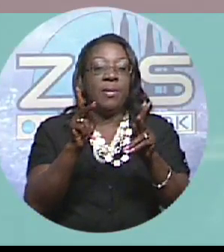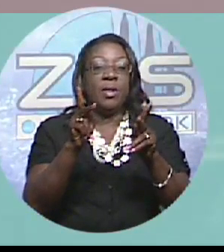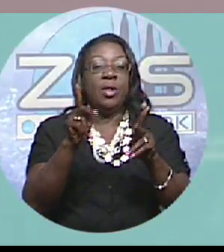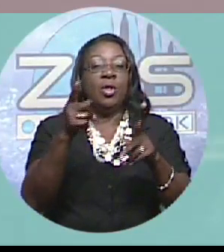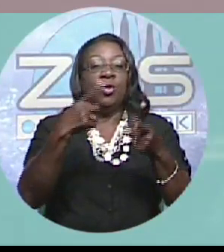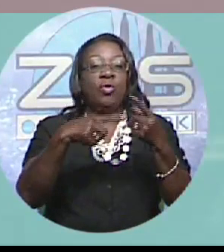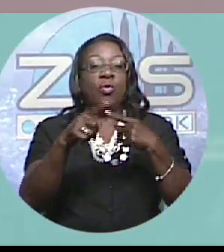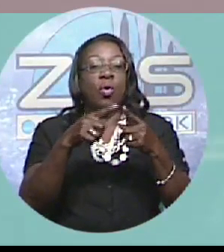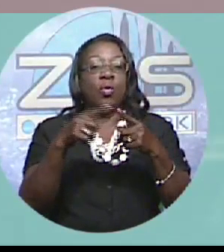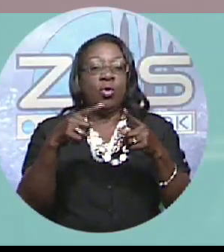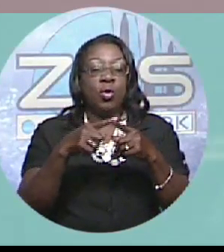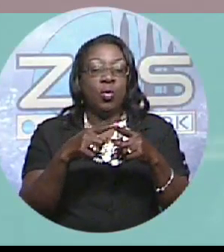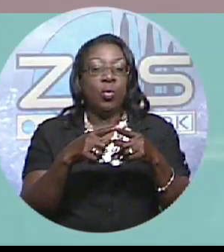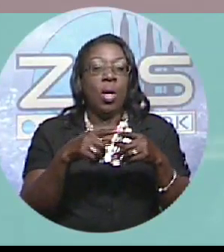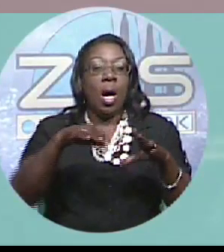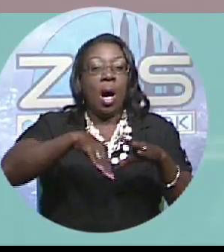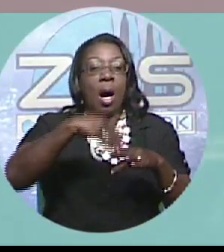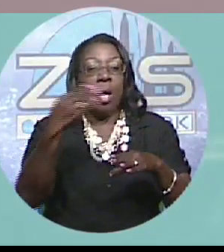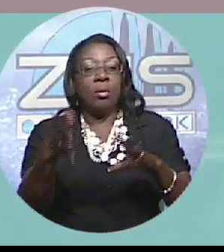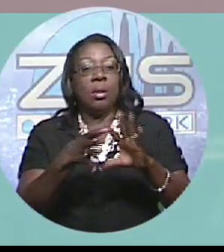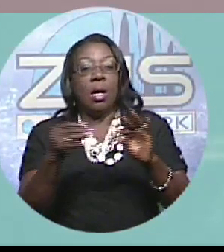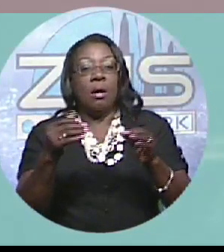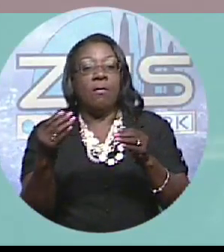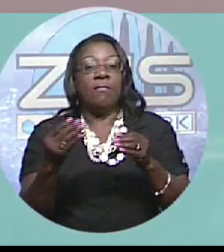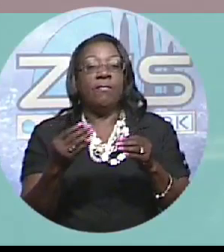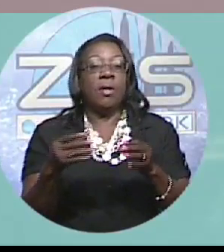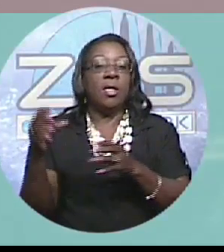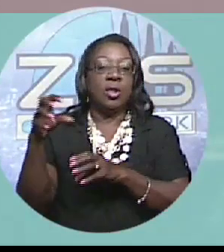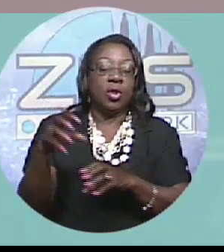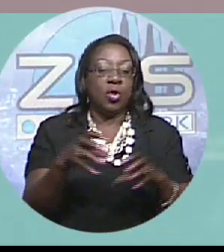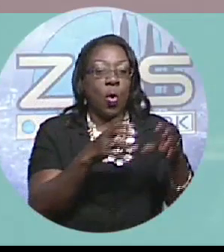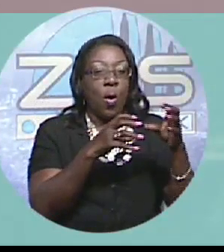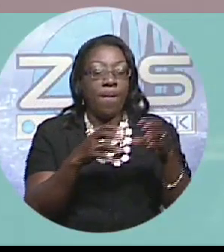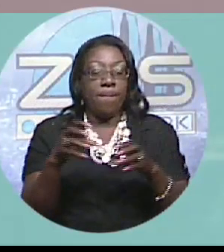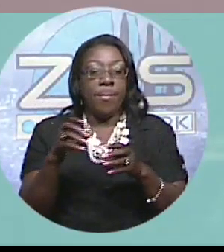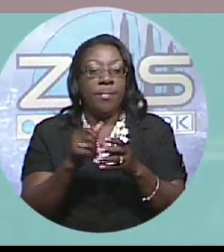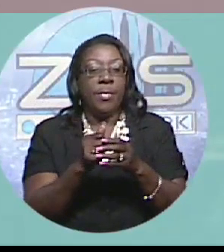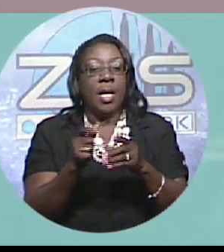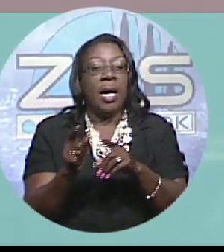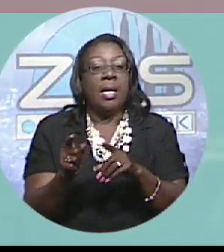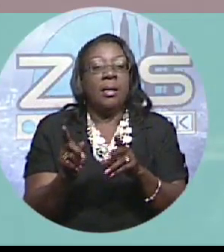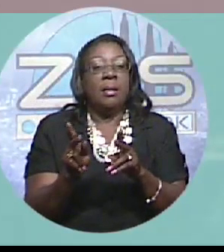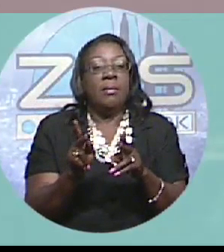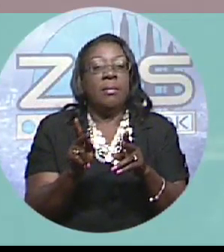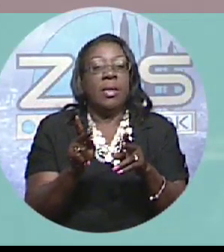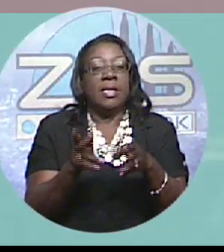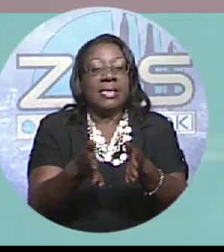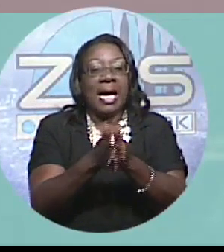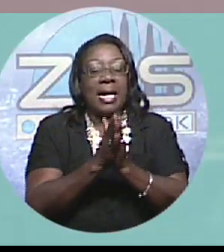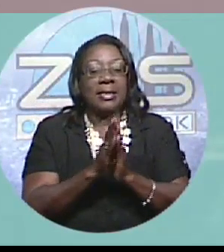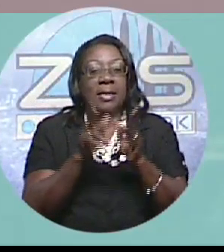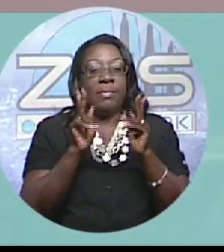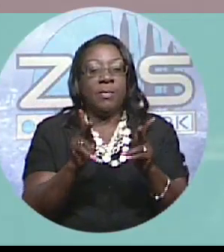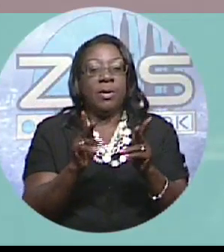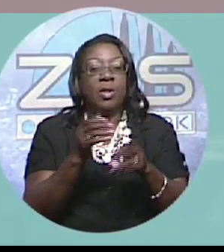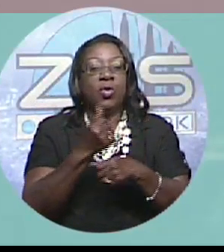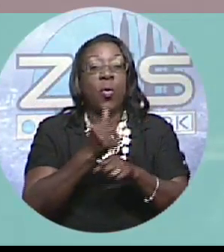services, we put in place all of the preparation for the